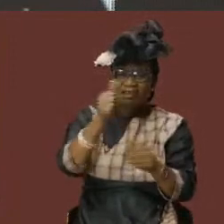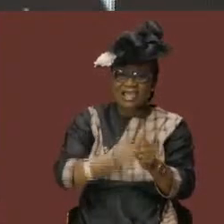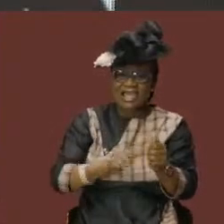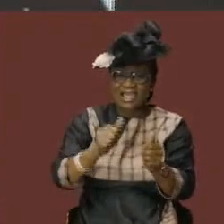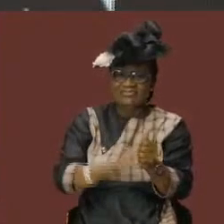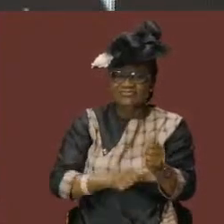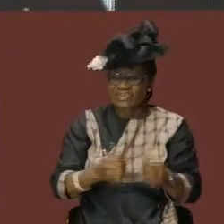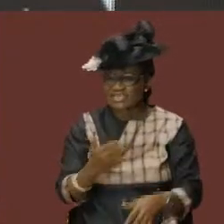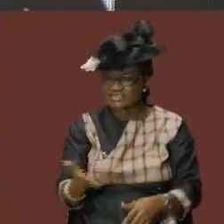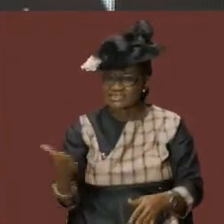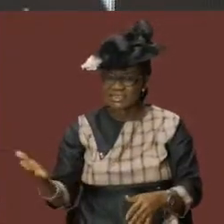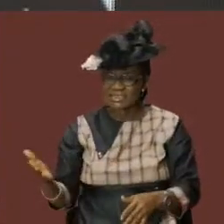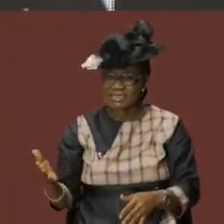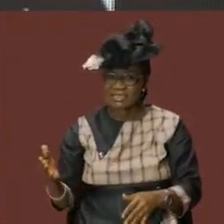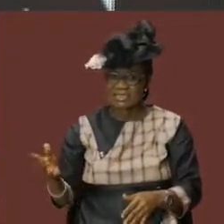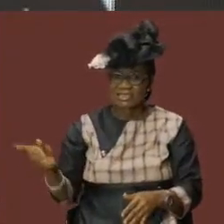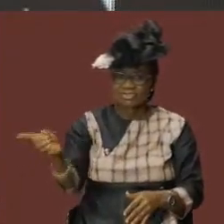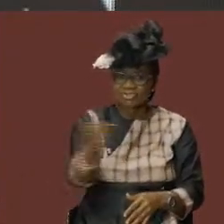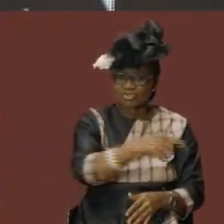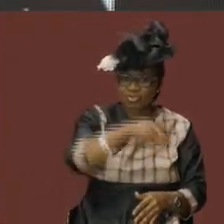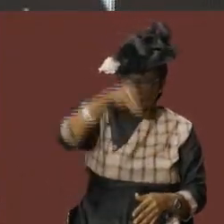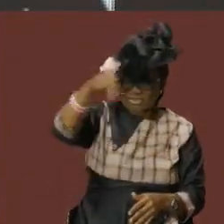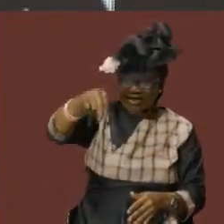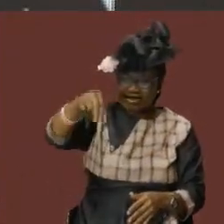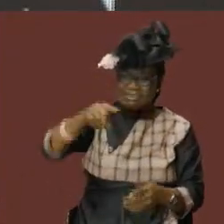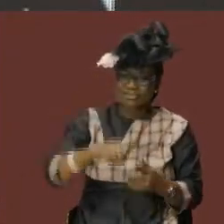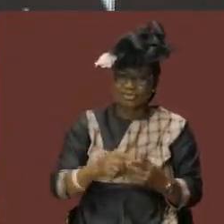everything you need to serve God